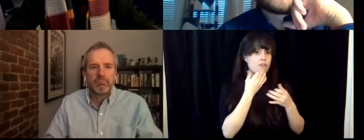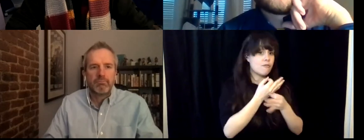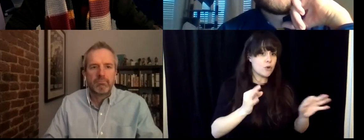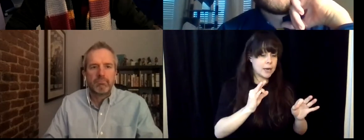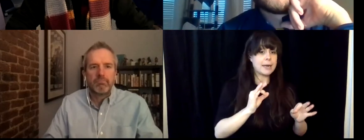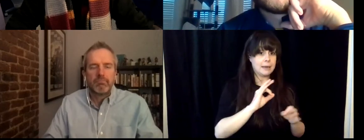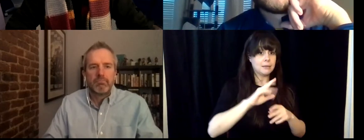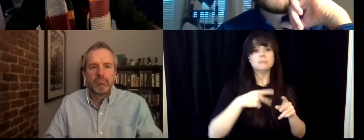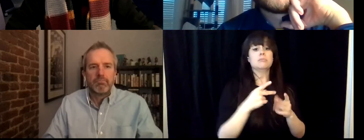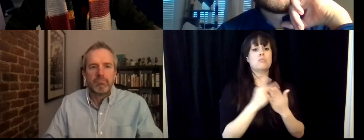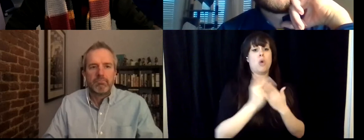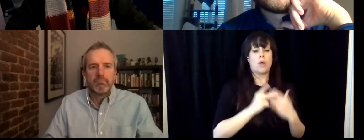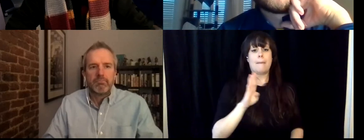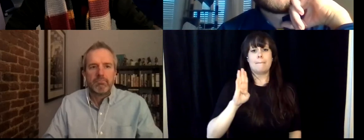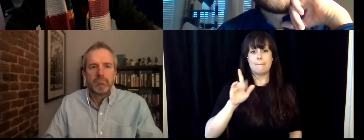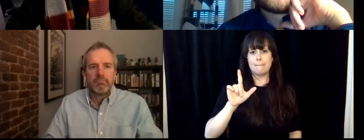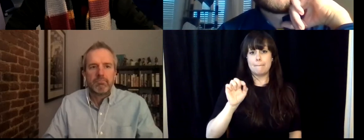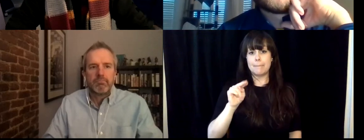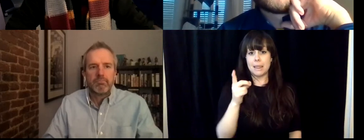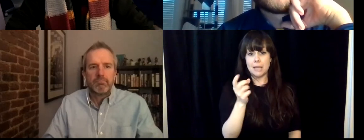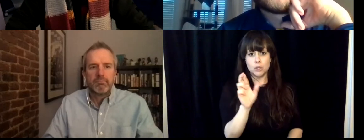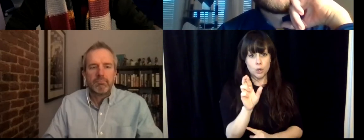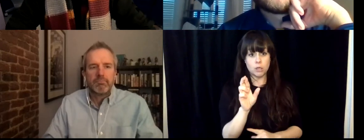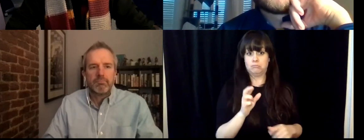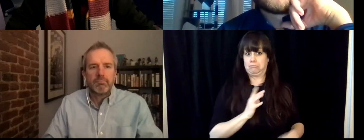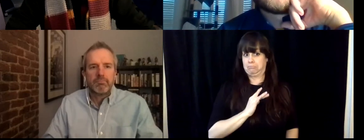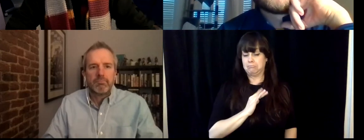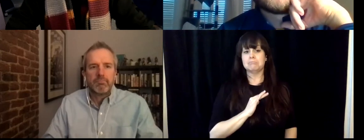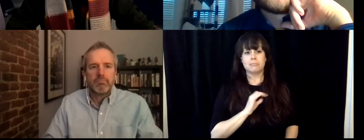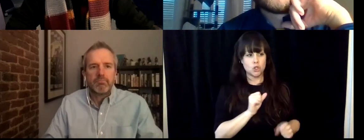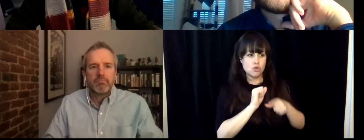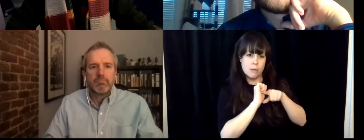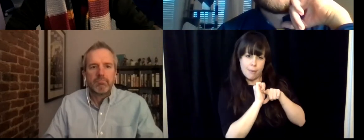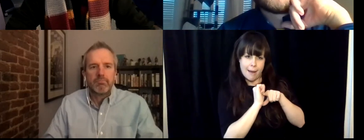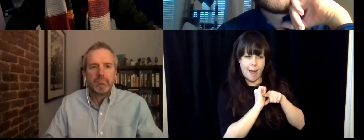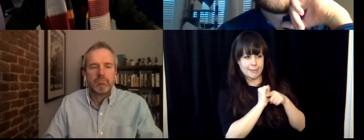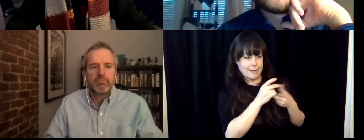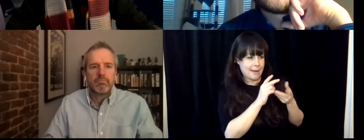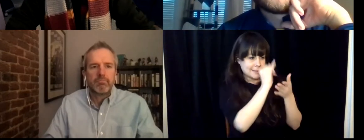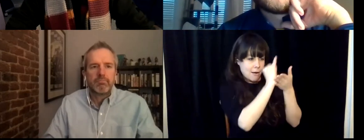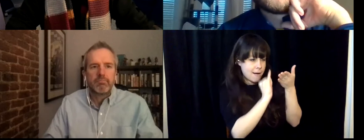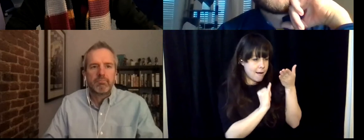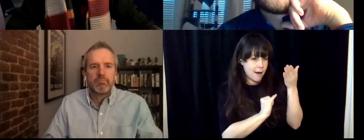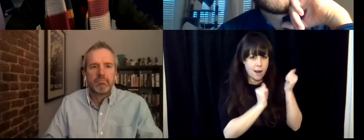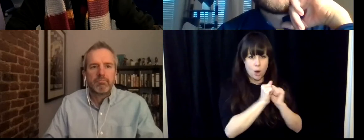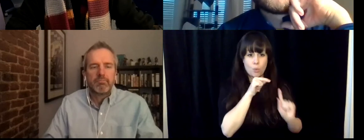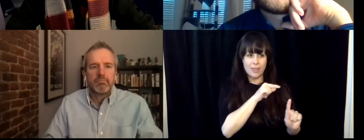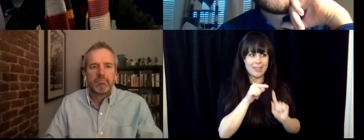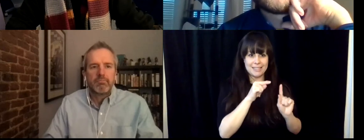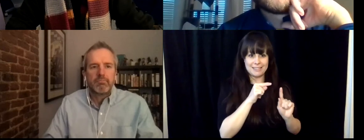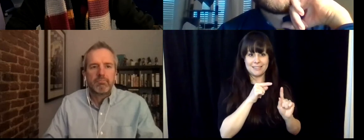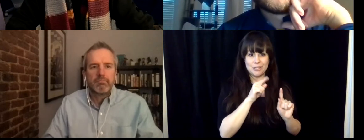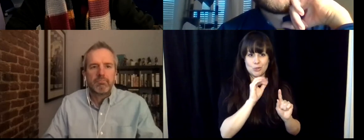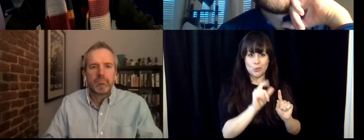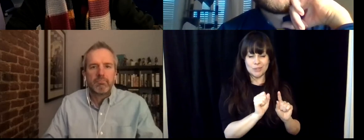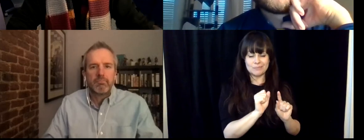There are others that we teach, like 3ds Max, but most of these tools, you can get free trials